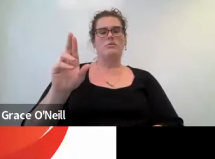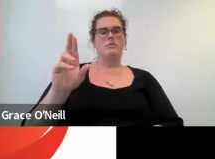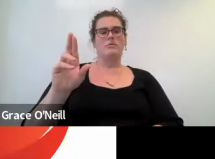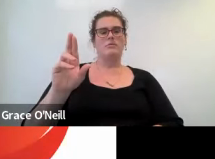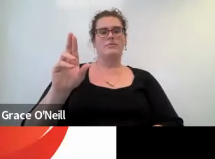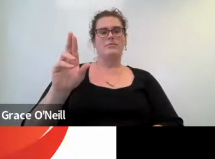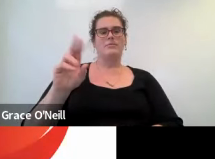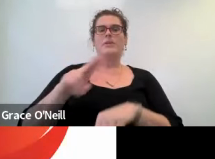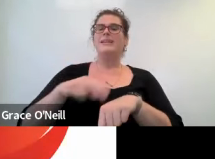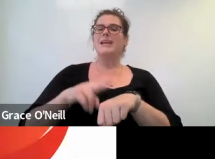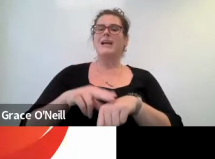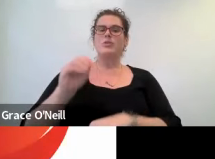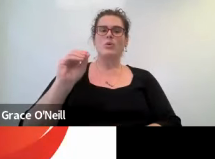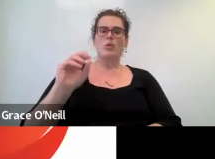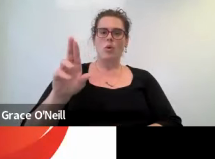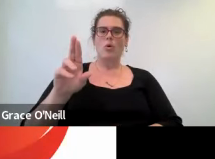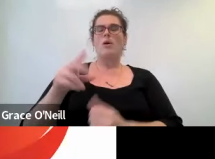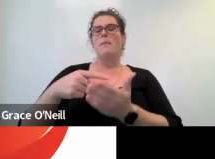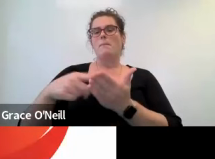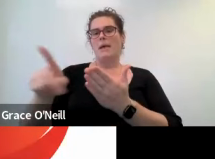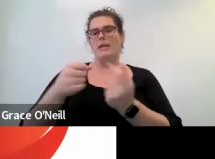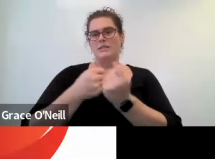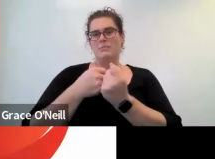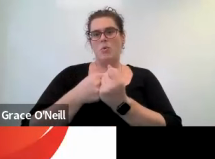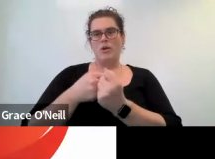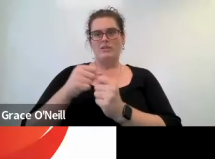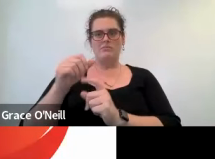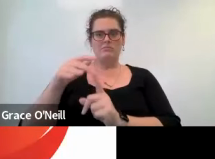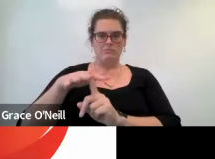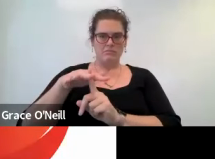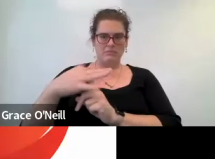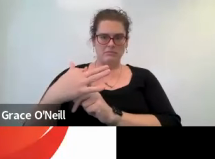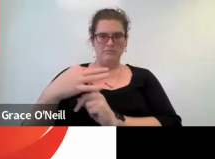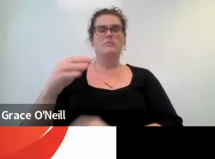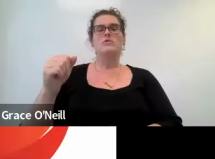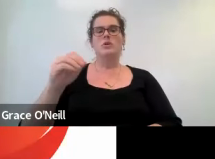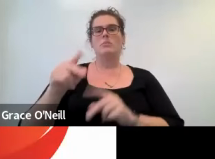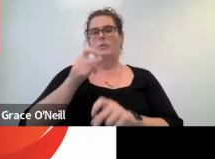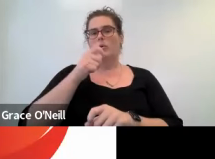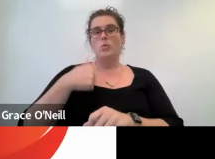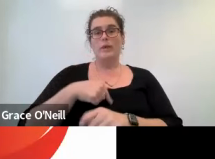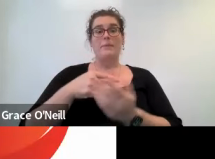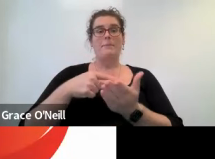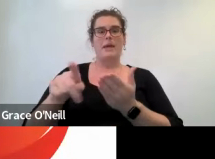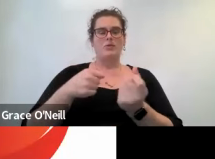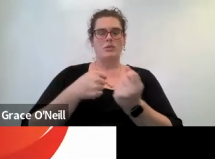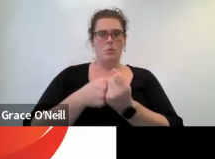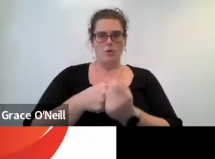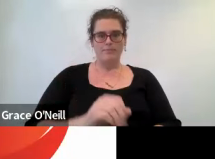the natural or paid supports, people who supported people that we support. And